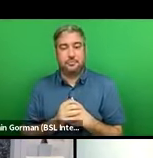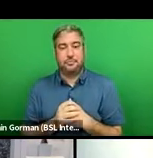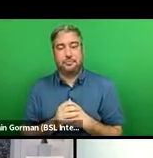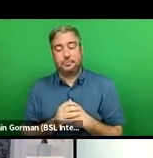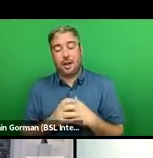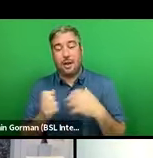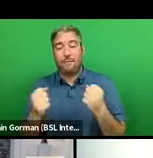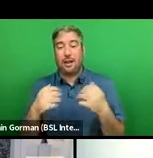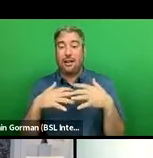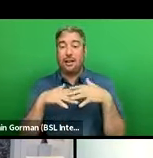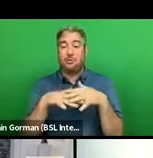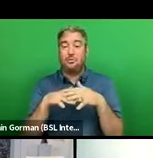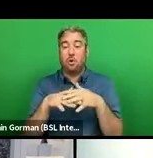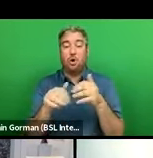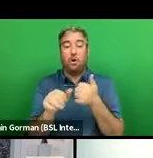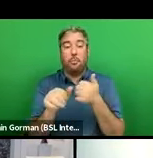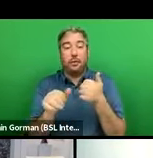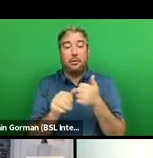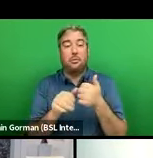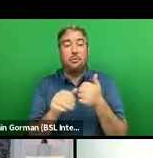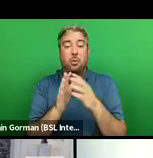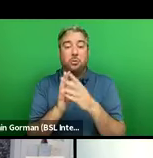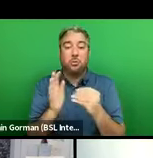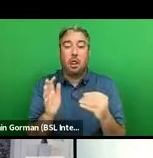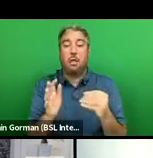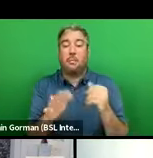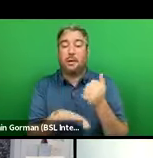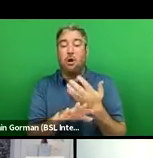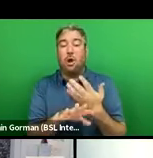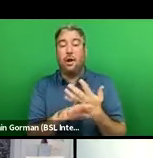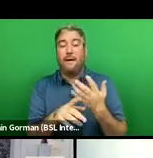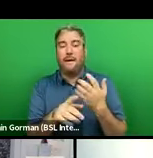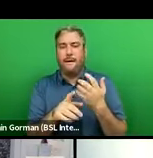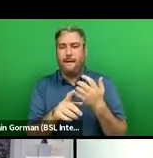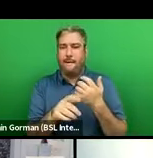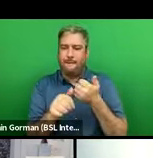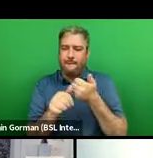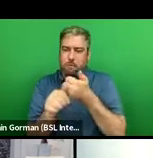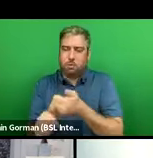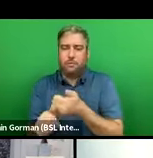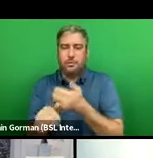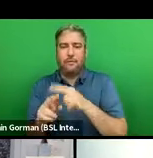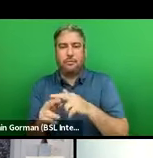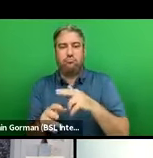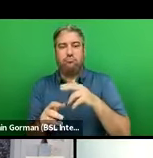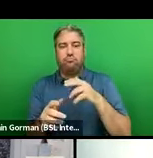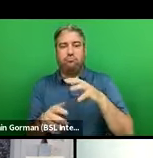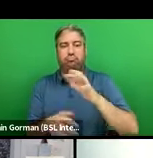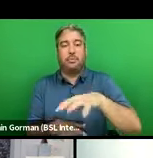enforcement of property rights. So in this case,